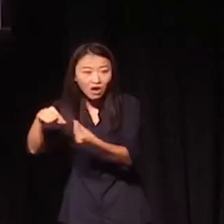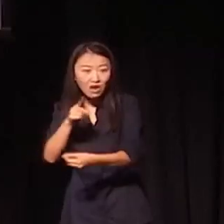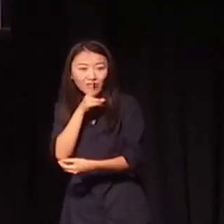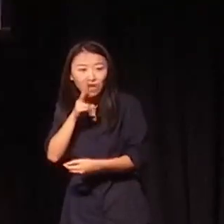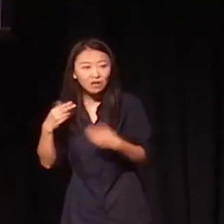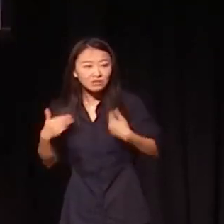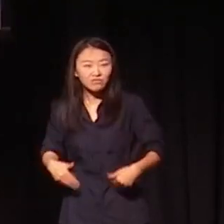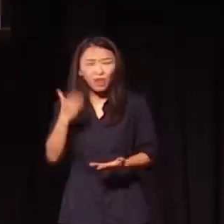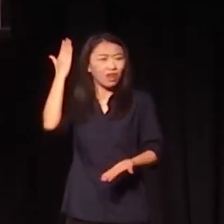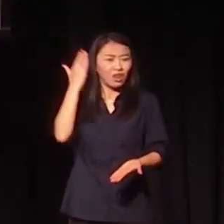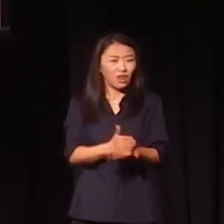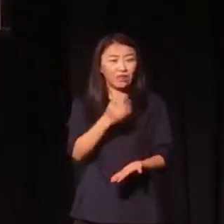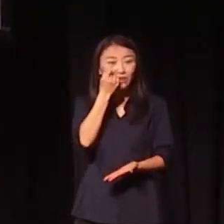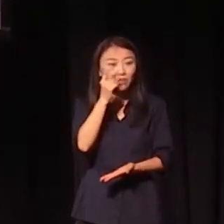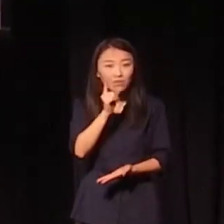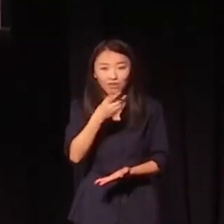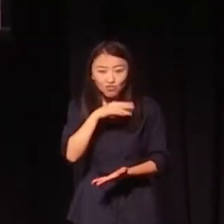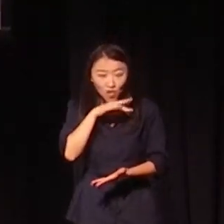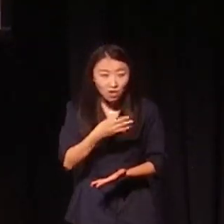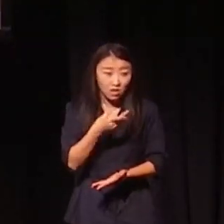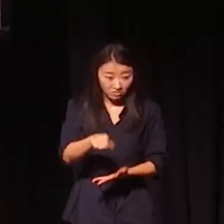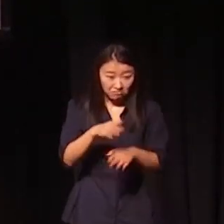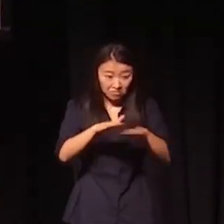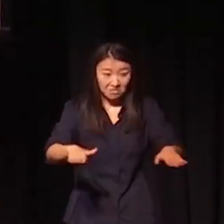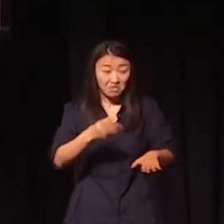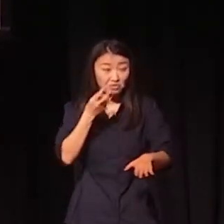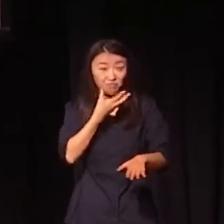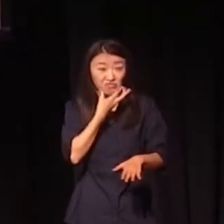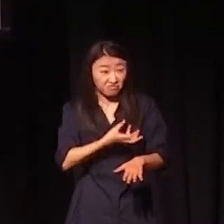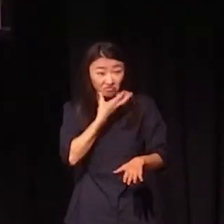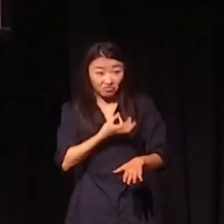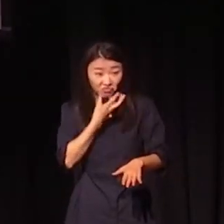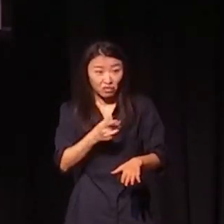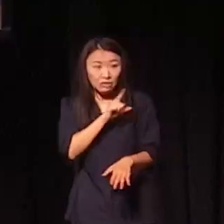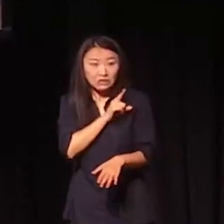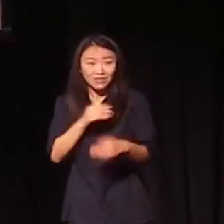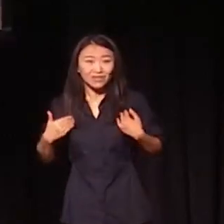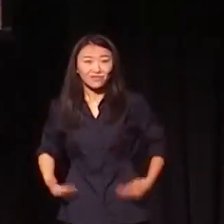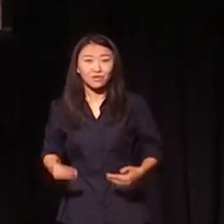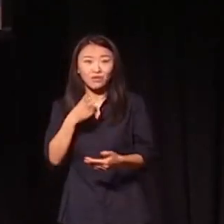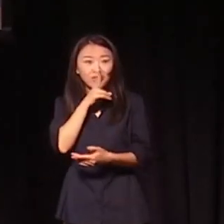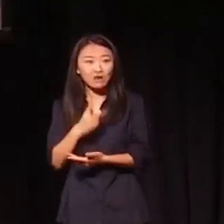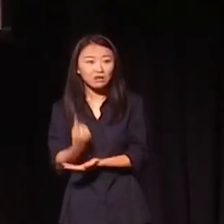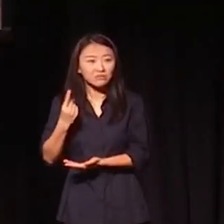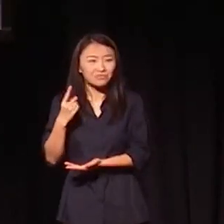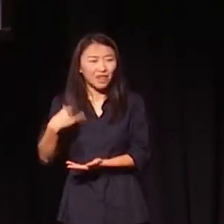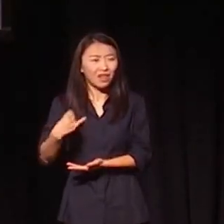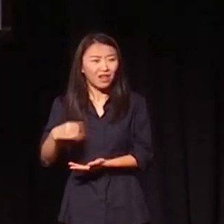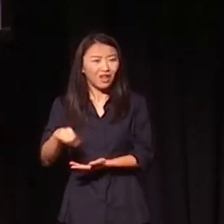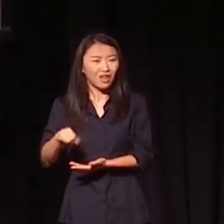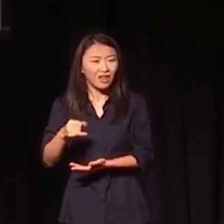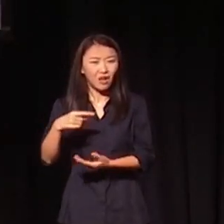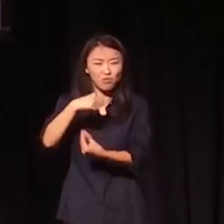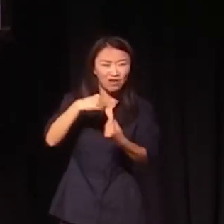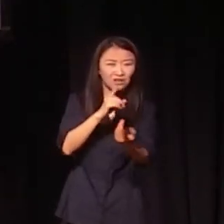with young children, can't always stay in role because they're perceived in different ways by different people. Especially, I mean, if you imagine a young